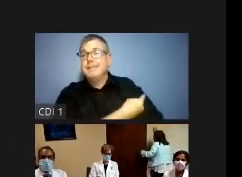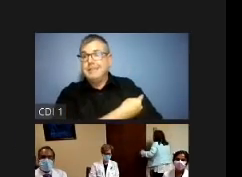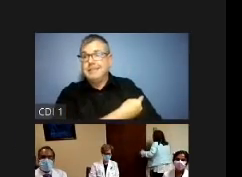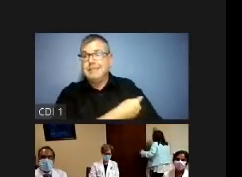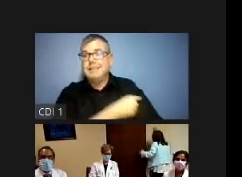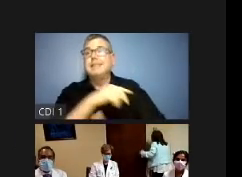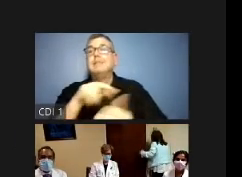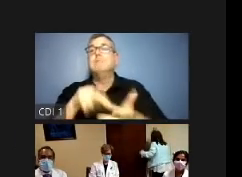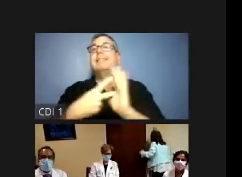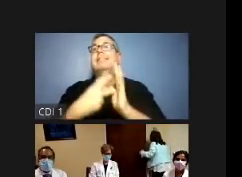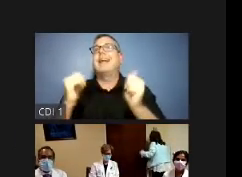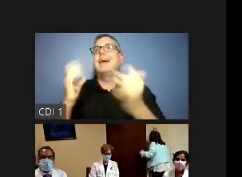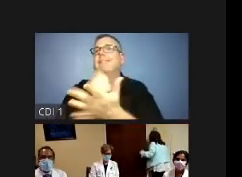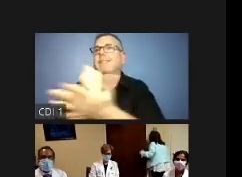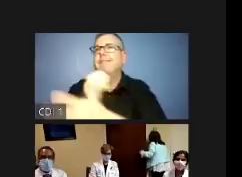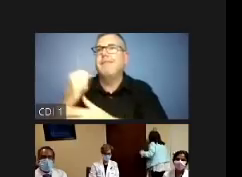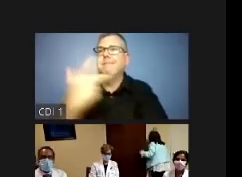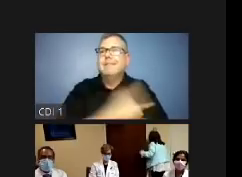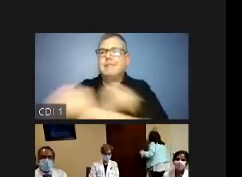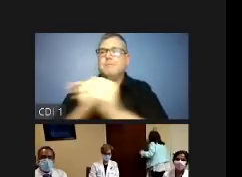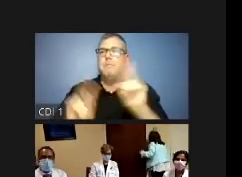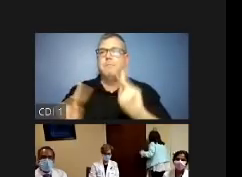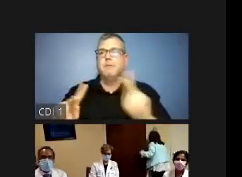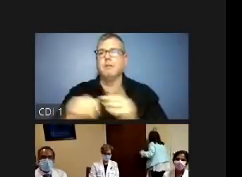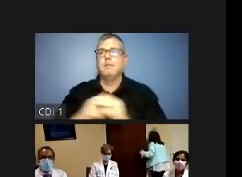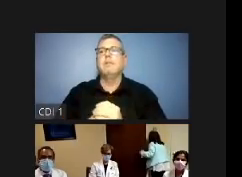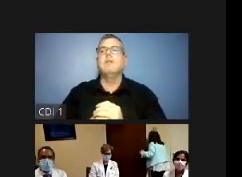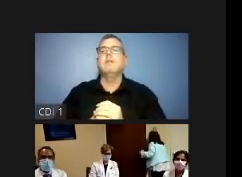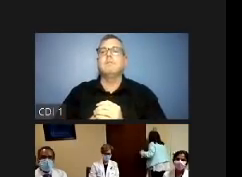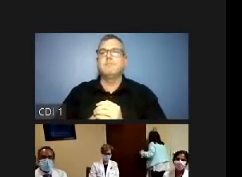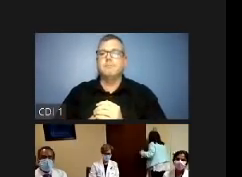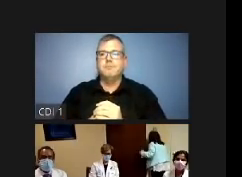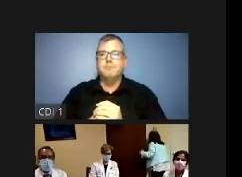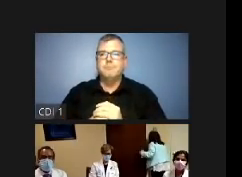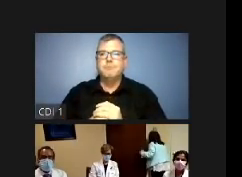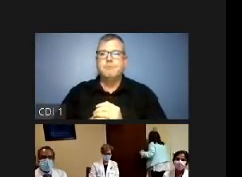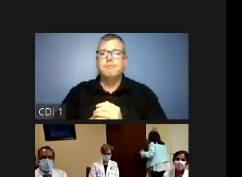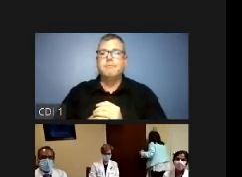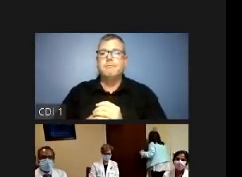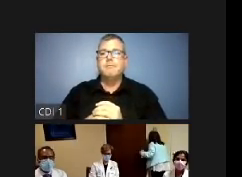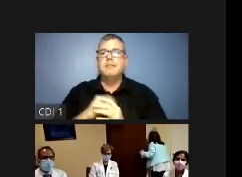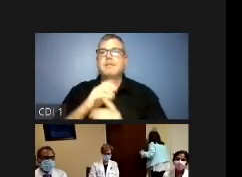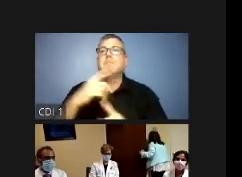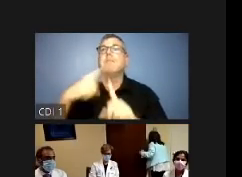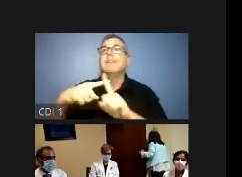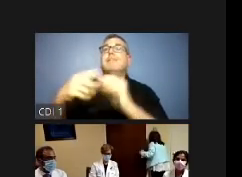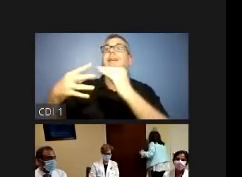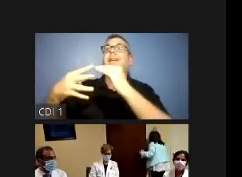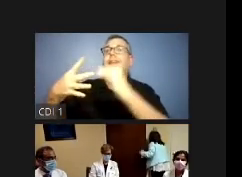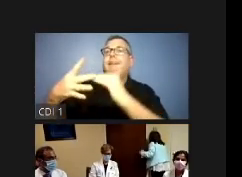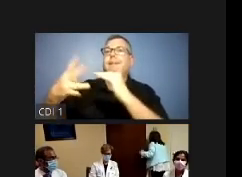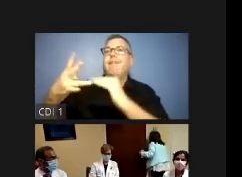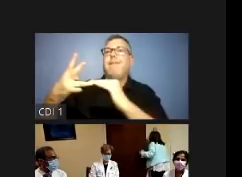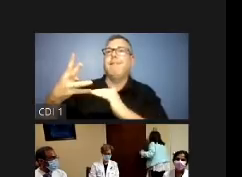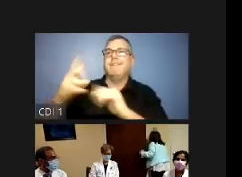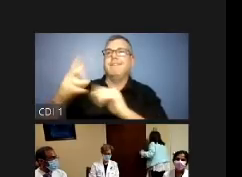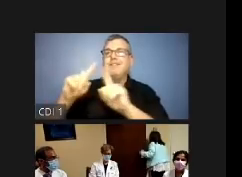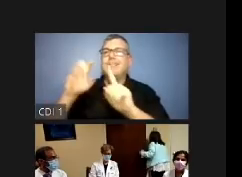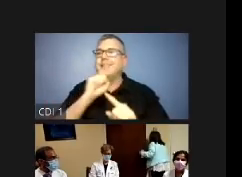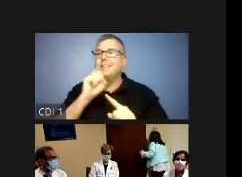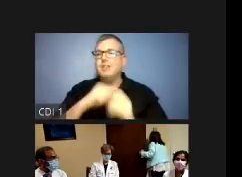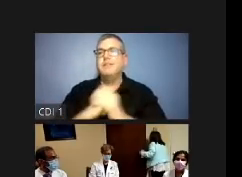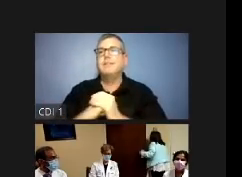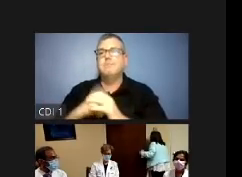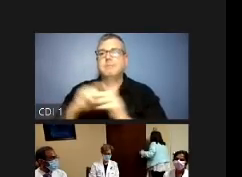vaccinating more groups, more age groups, bringing in people who are eligible by virtue of occupation. There'll be more locations to